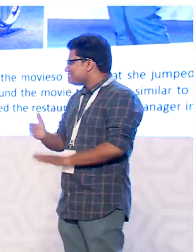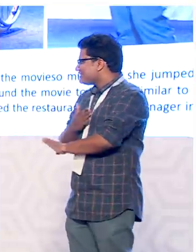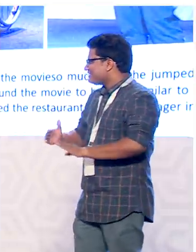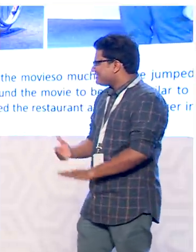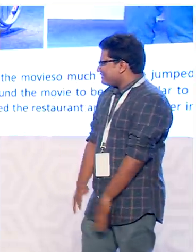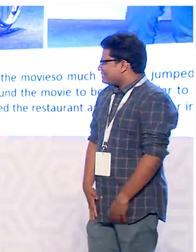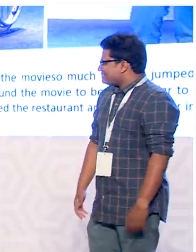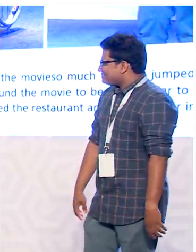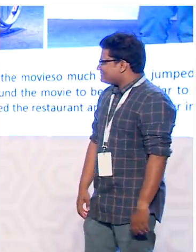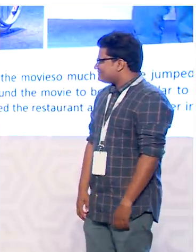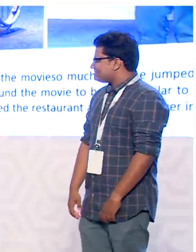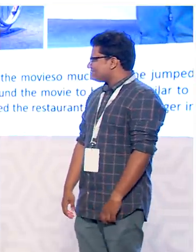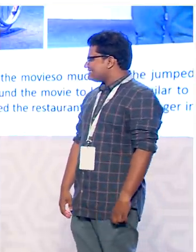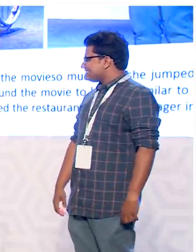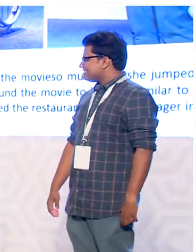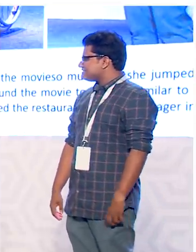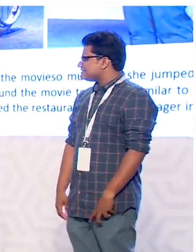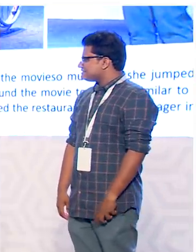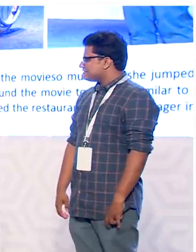Yes. Yes, you heard it right.